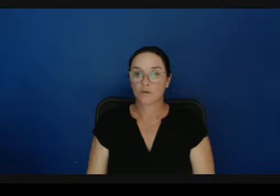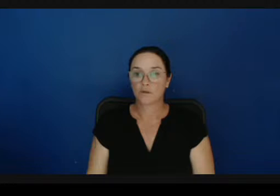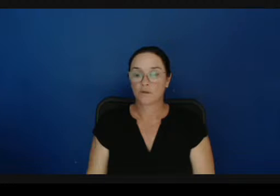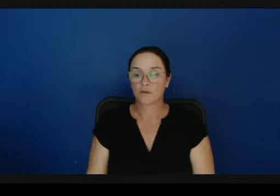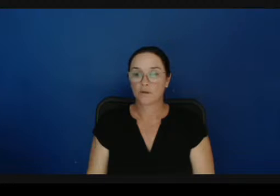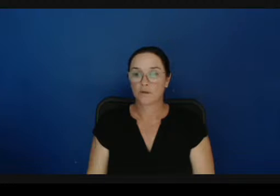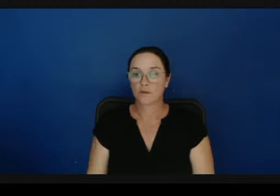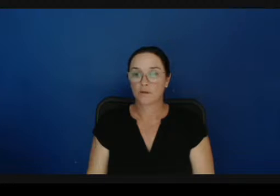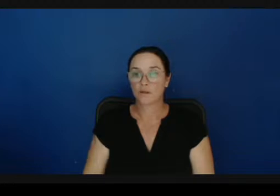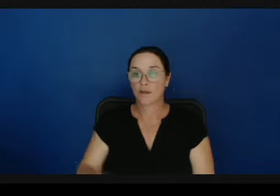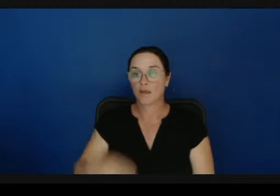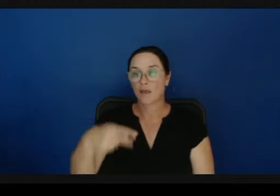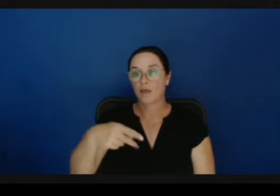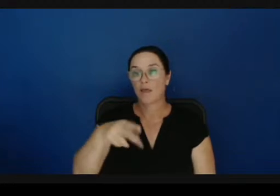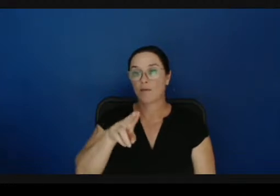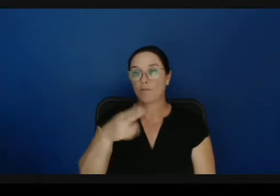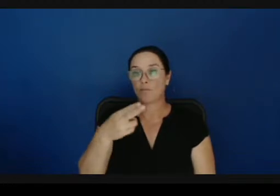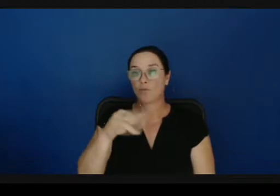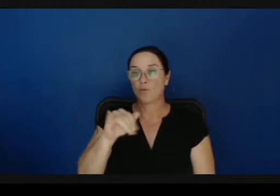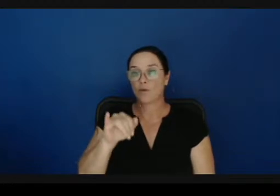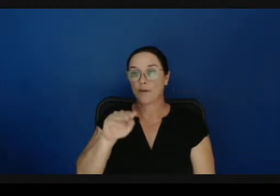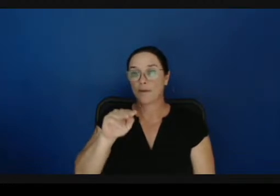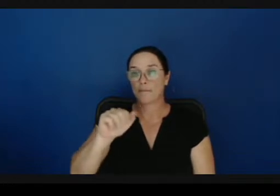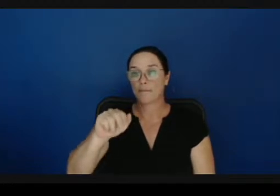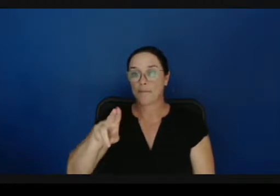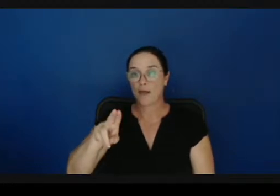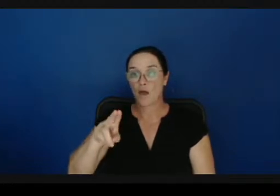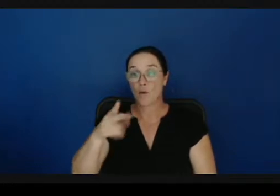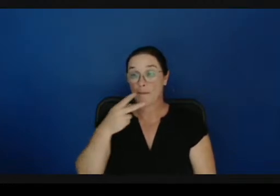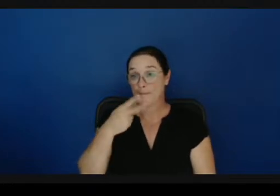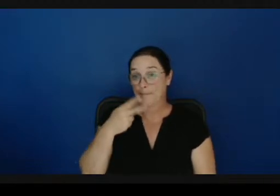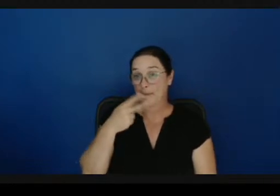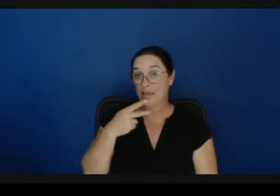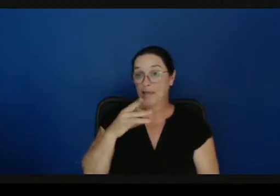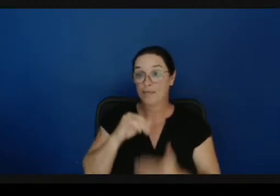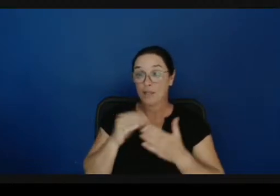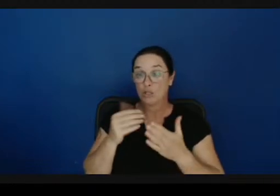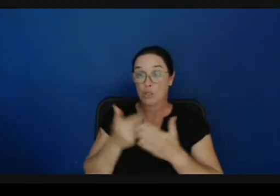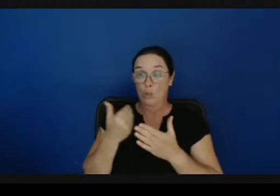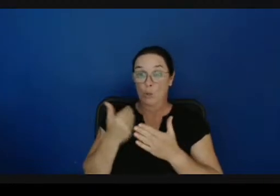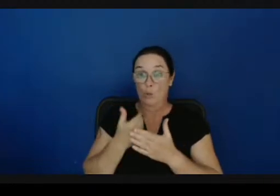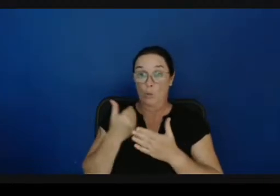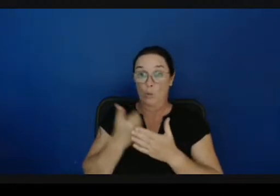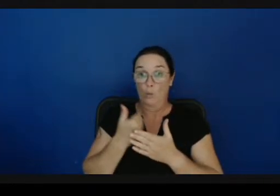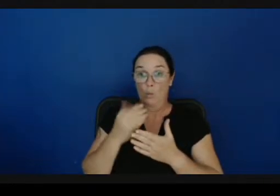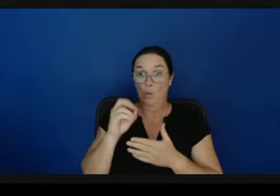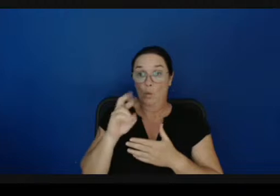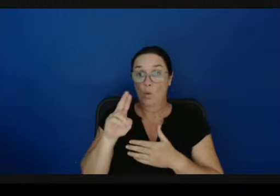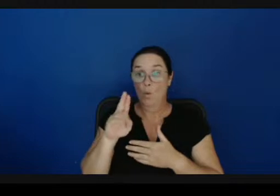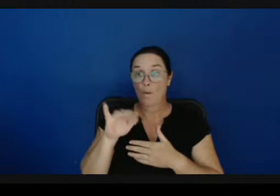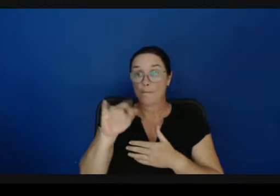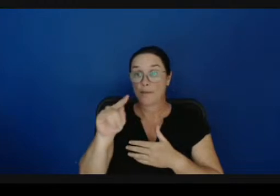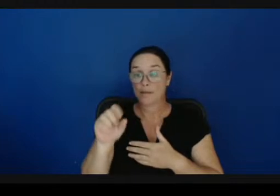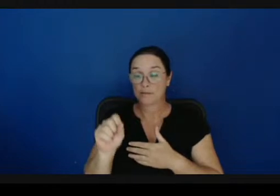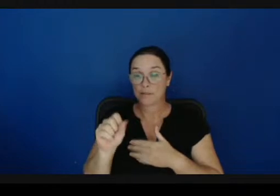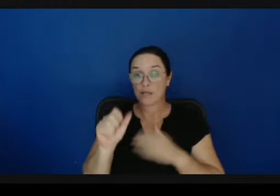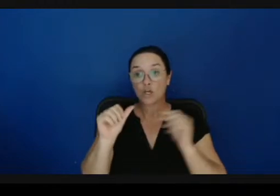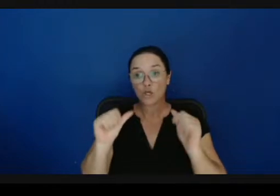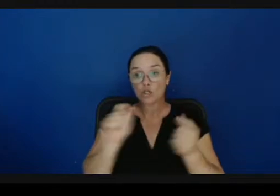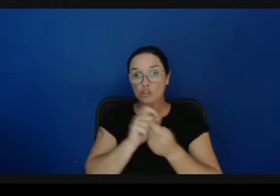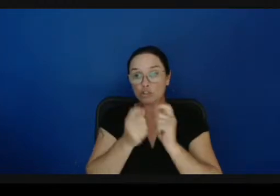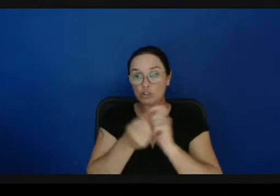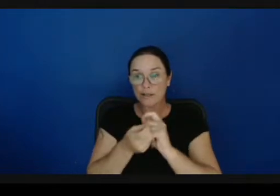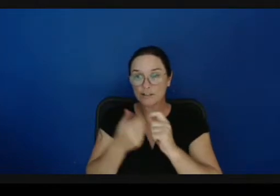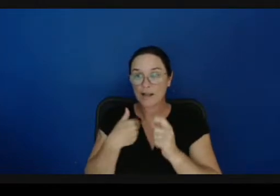So at Puhimau, these pink data are the ones that are the newest orbits that are still provisionally. They could change and have some